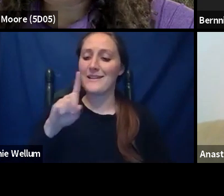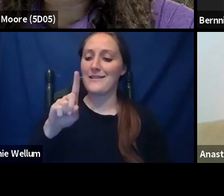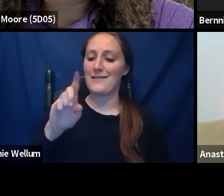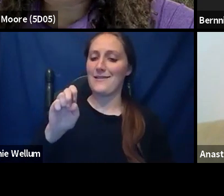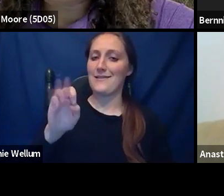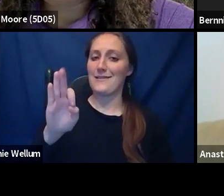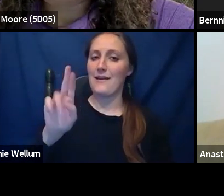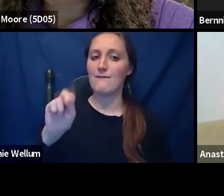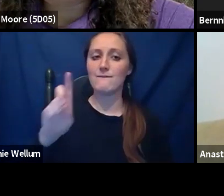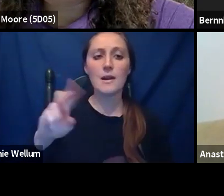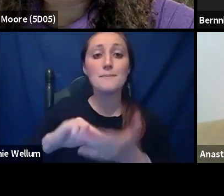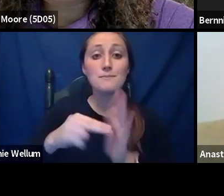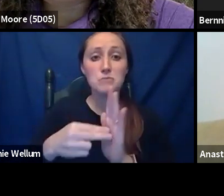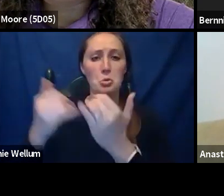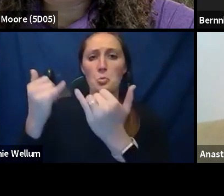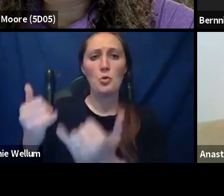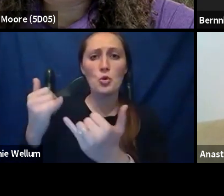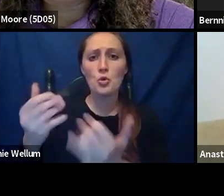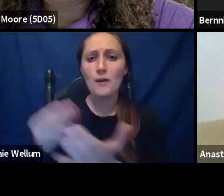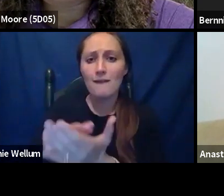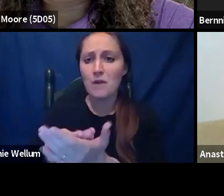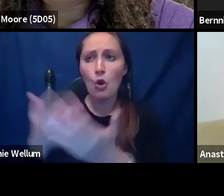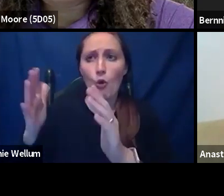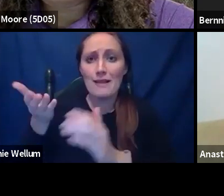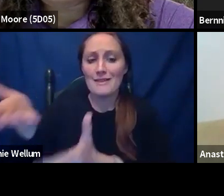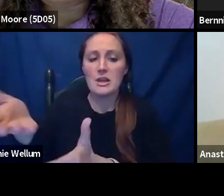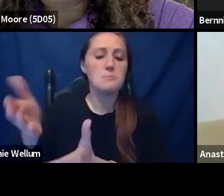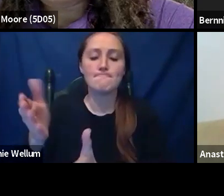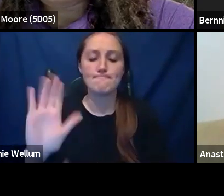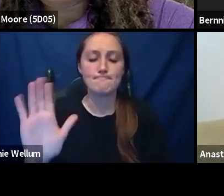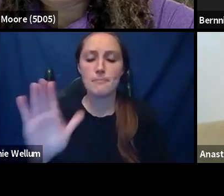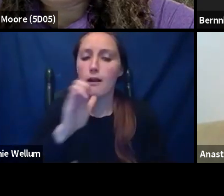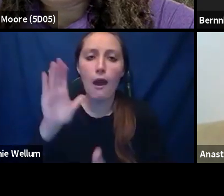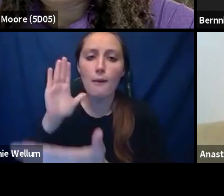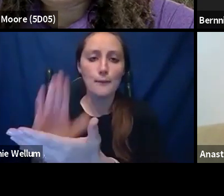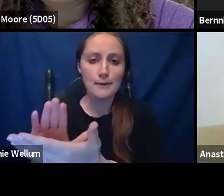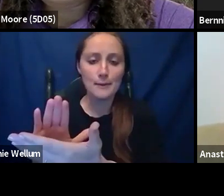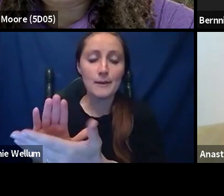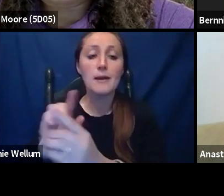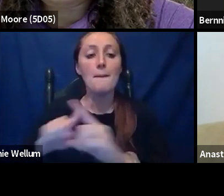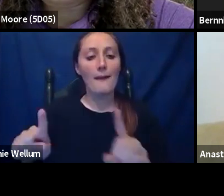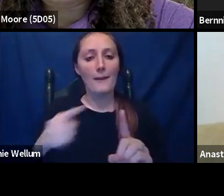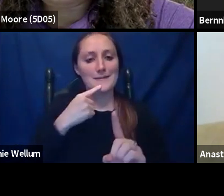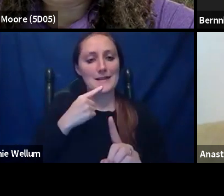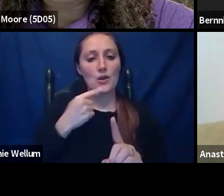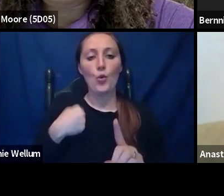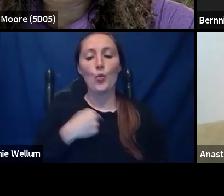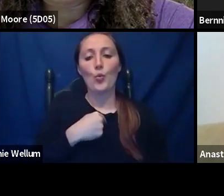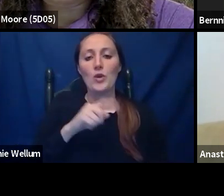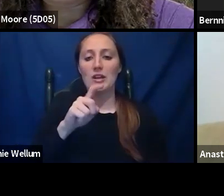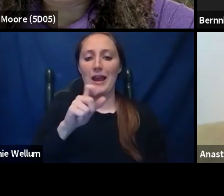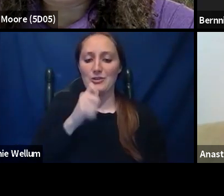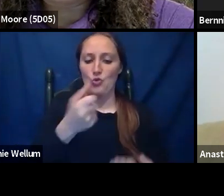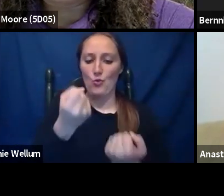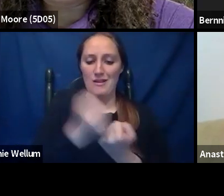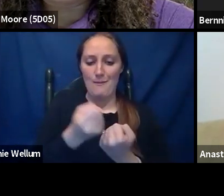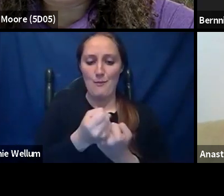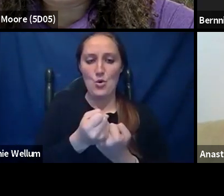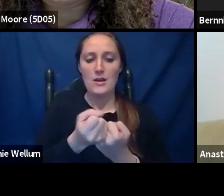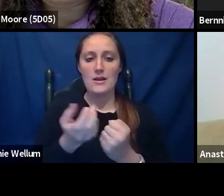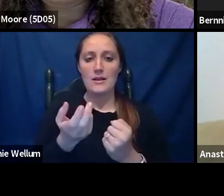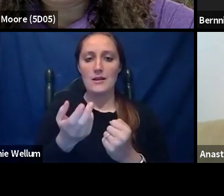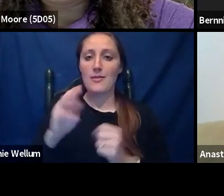any funding that is currently already supported. I am just going to say that I do not support having